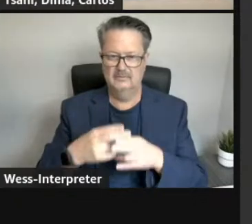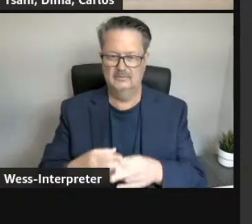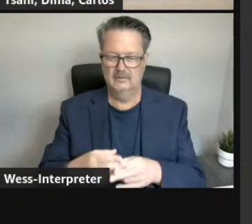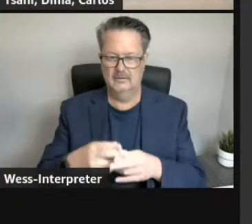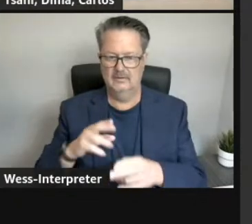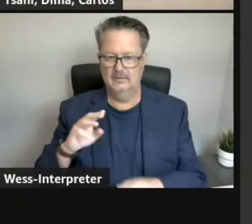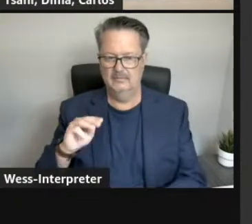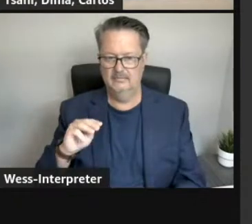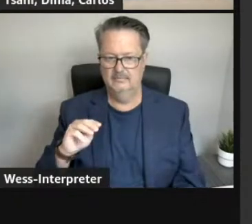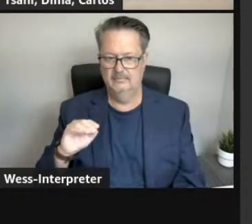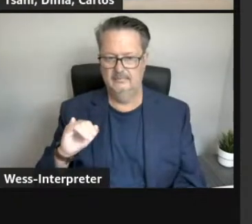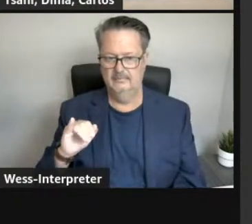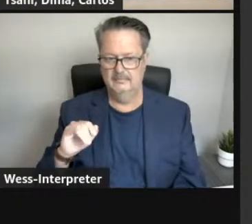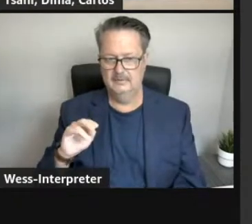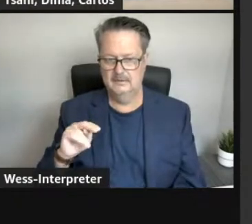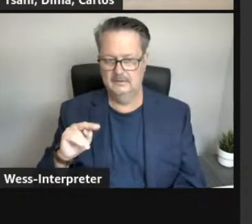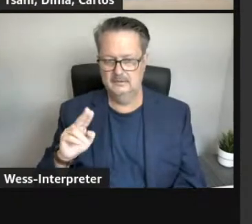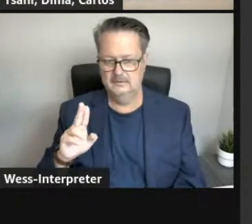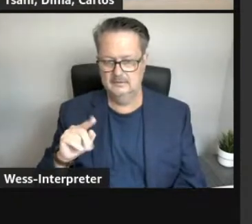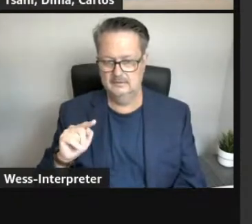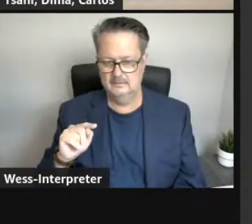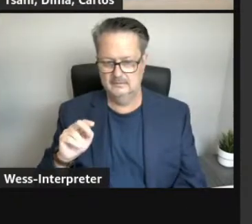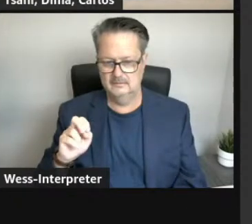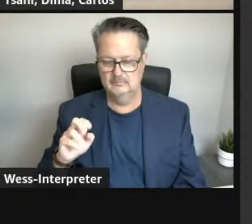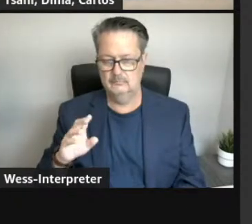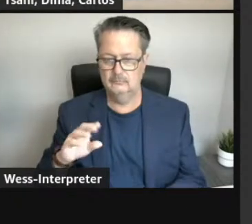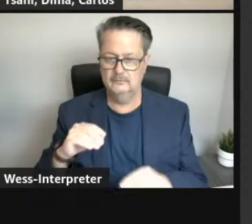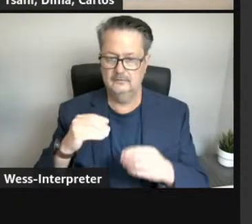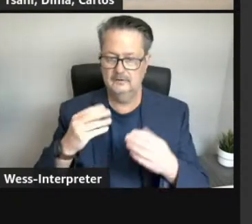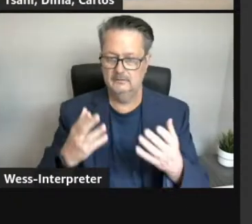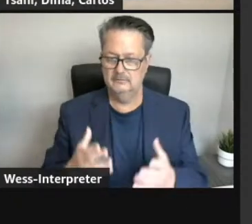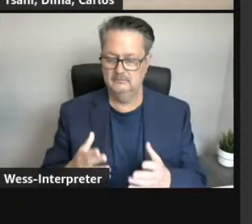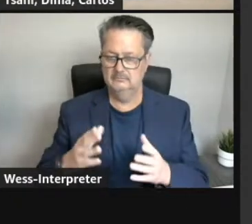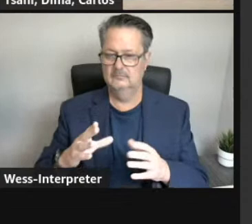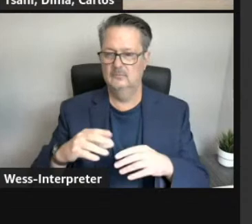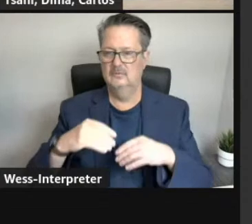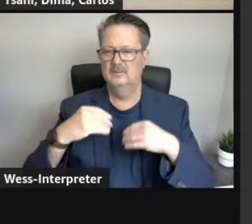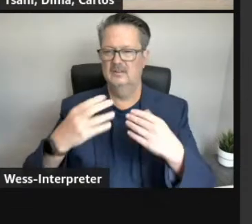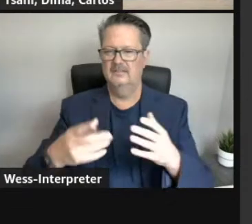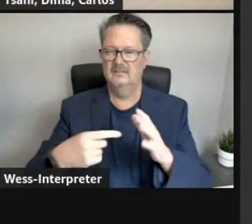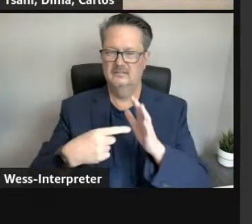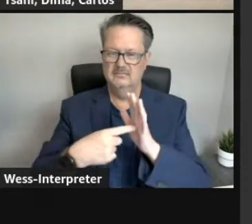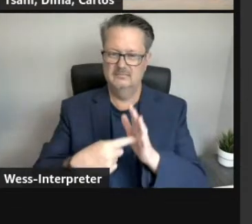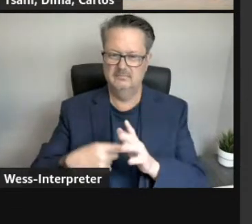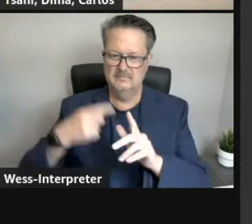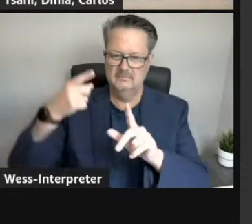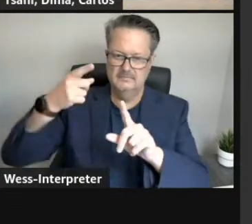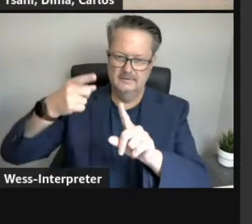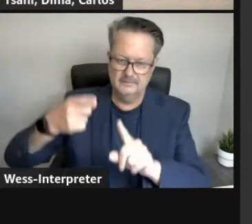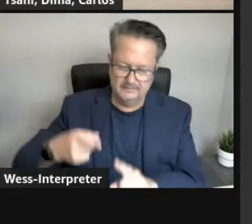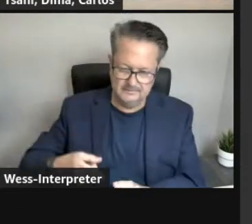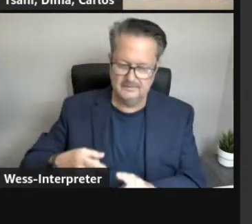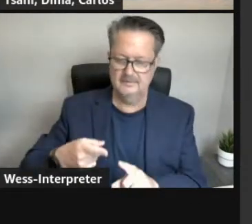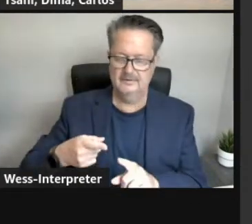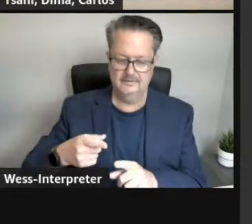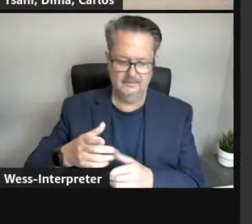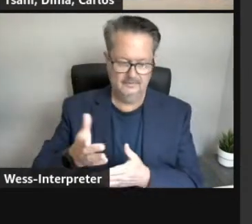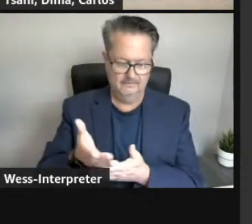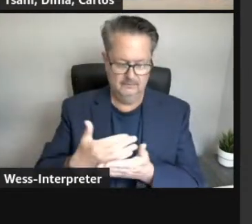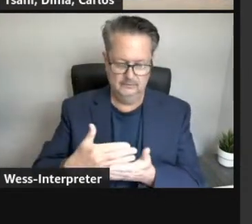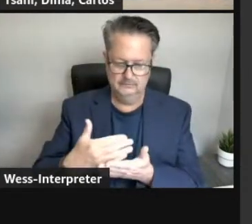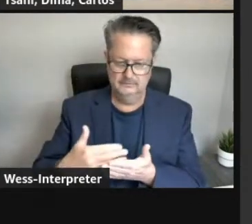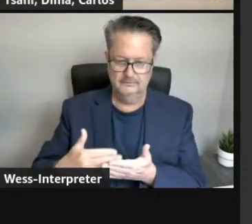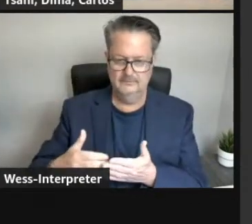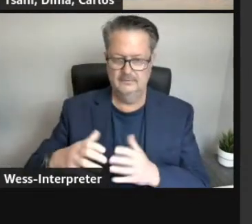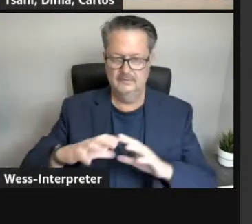Provider. And we specify here instance types. We specify the version, the Kubernetes version of the cluster, and